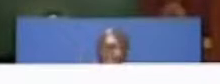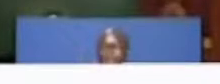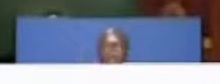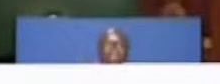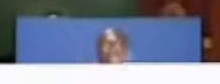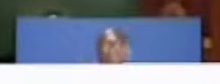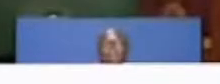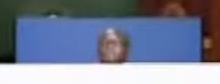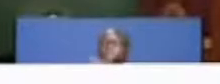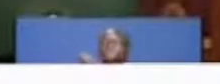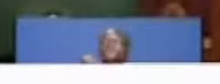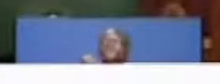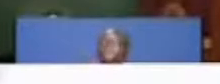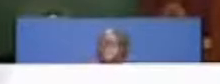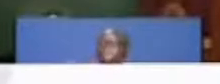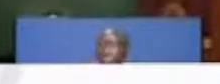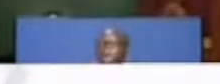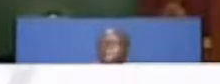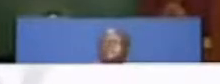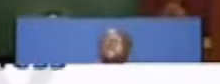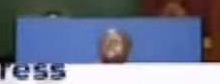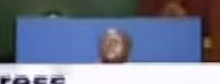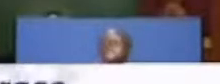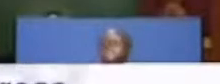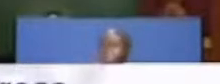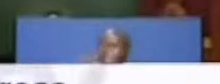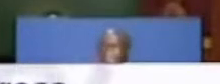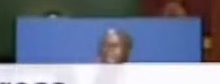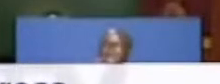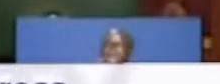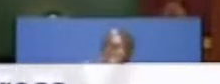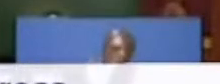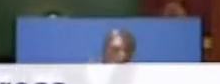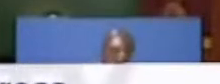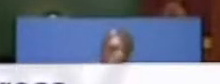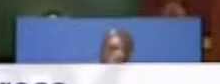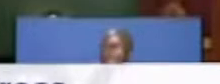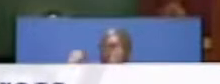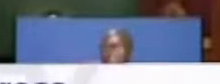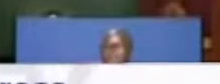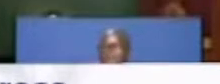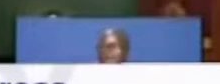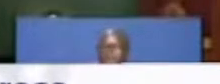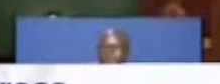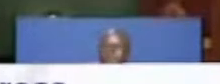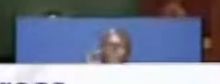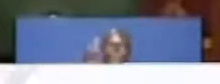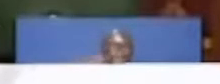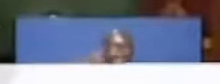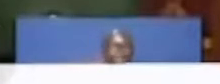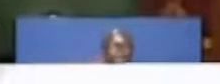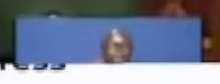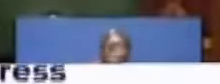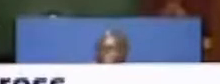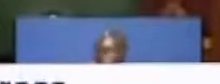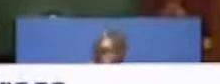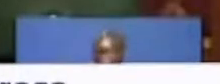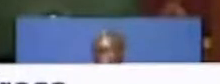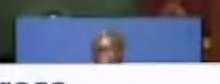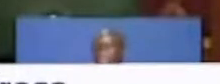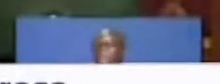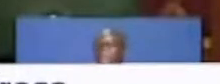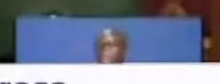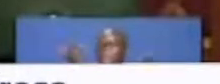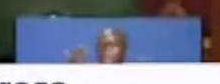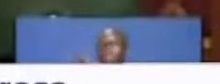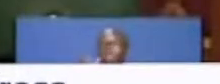handle 7,300 vessels annually. Coupled with the improved